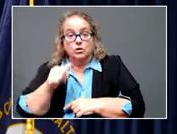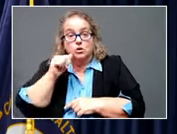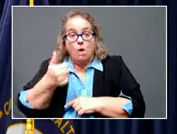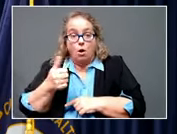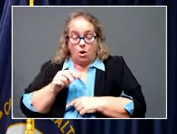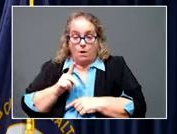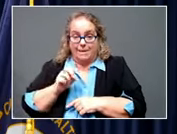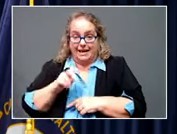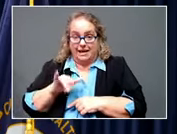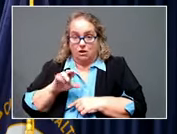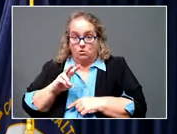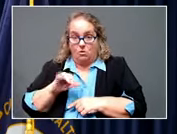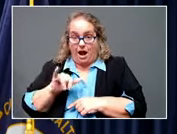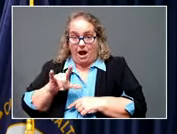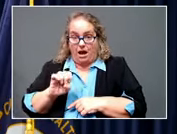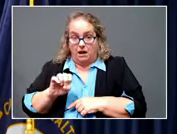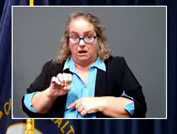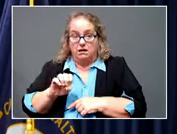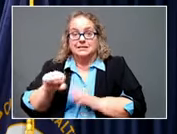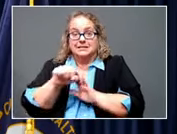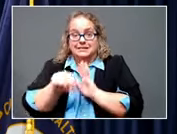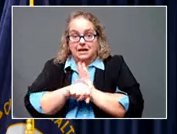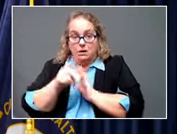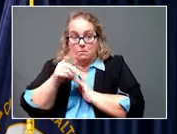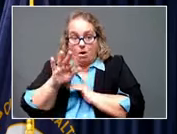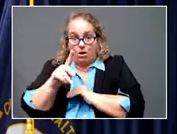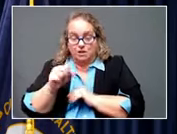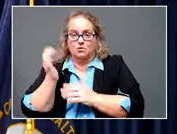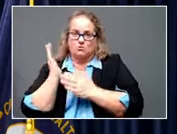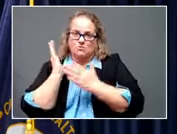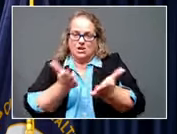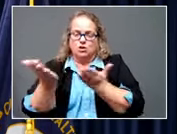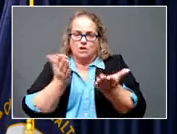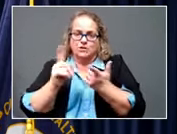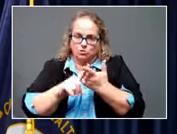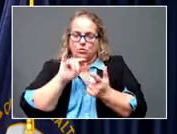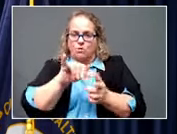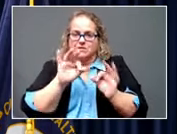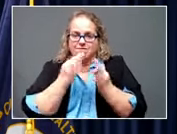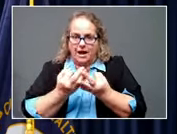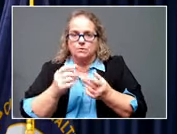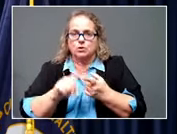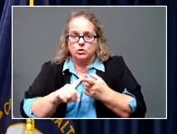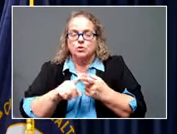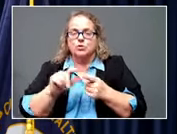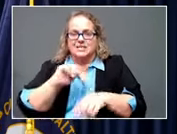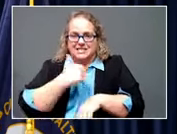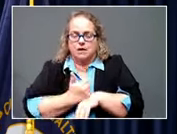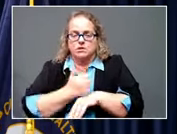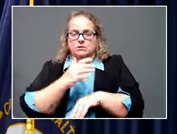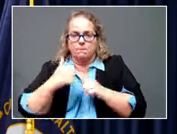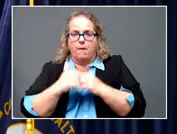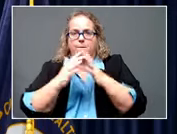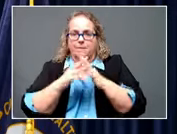We know so many families are there. We want to bring as many of the services directly to them as possible. The first pop-up team